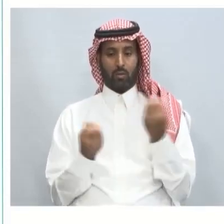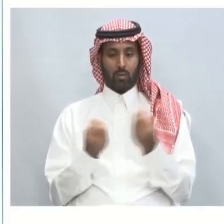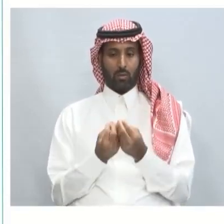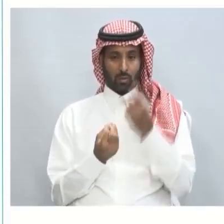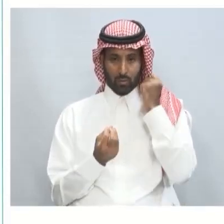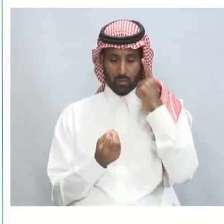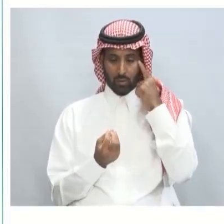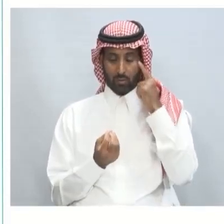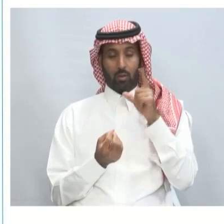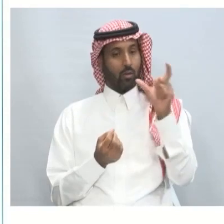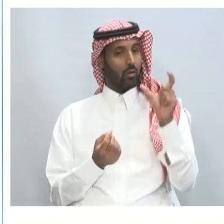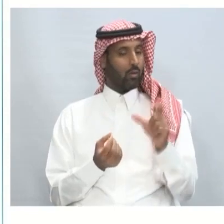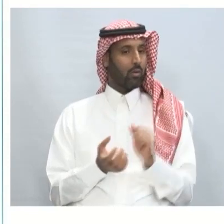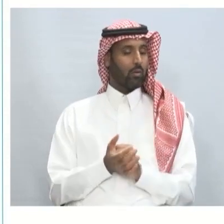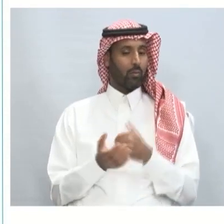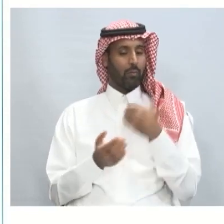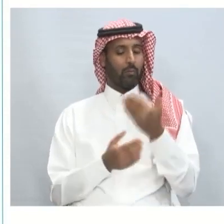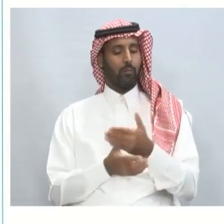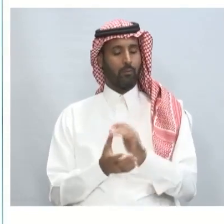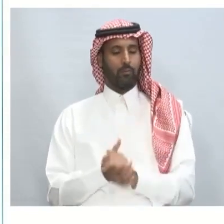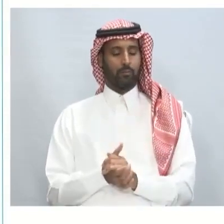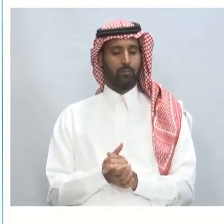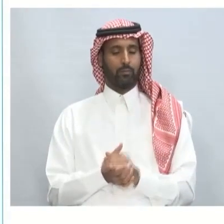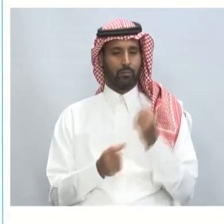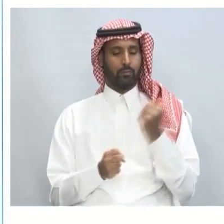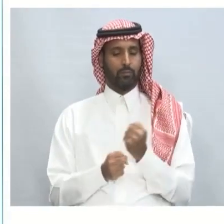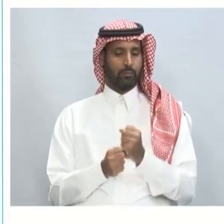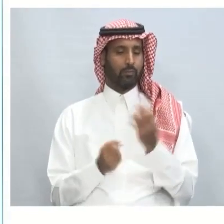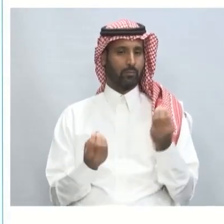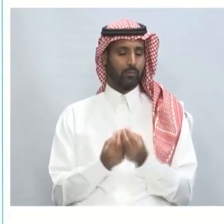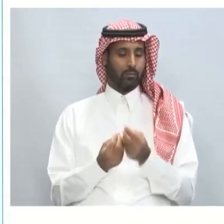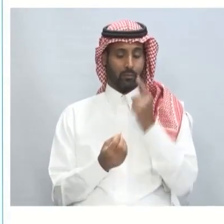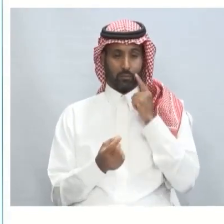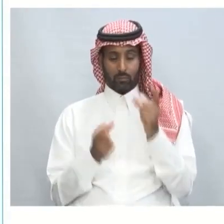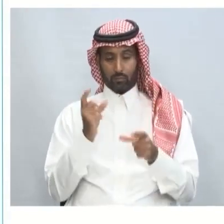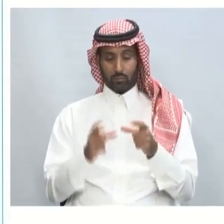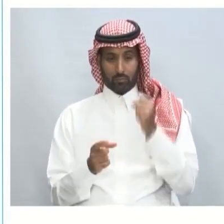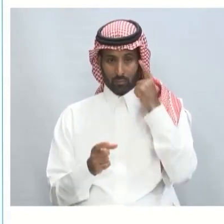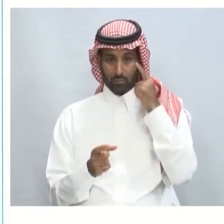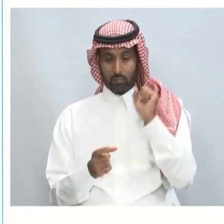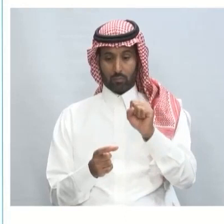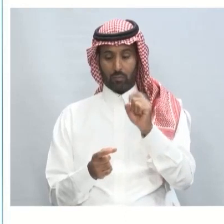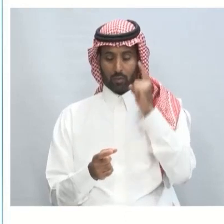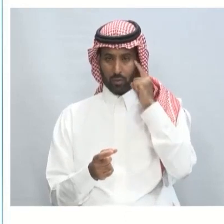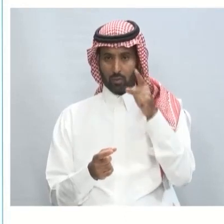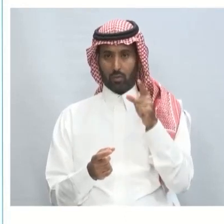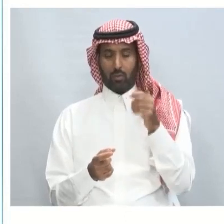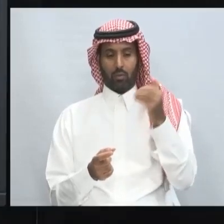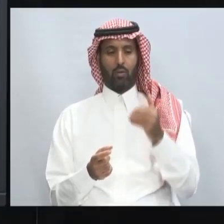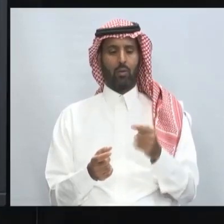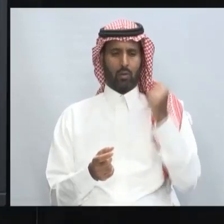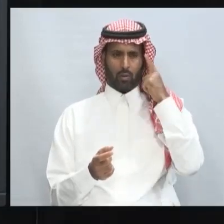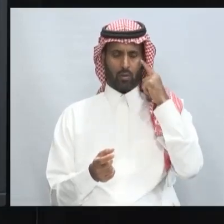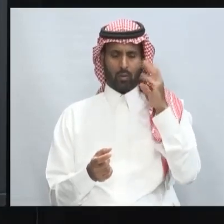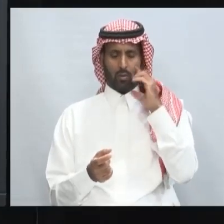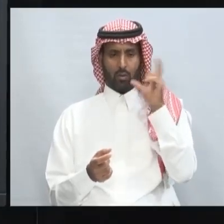to create clues for a job. With a partner, create your own clues. So try to come up with